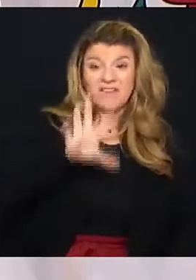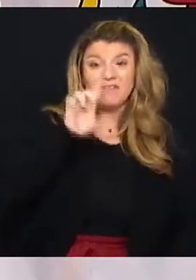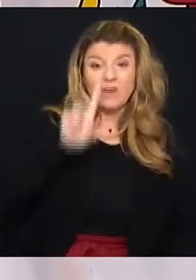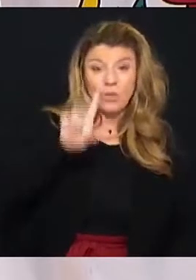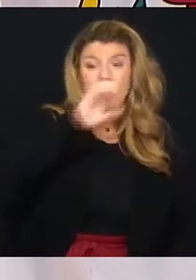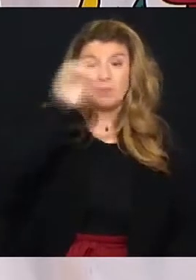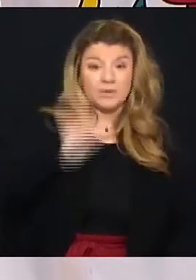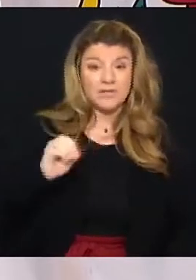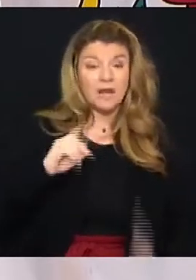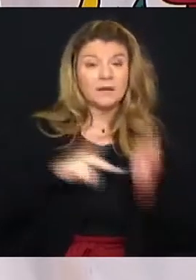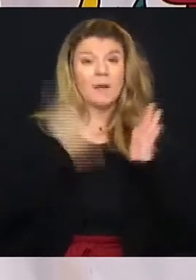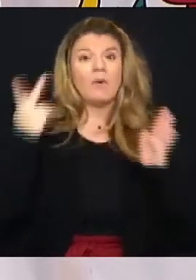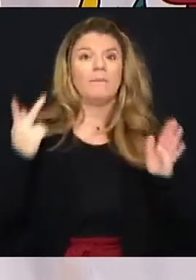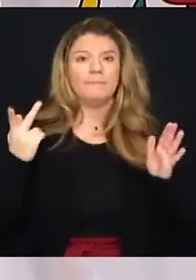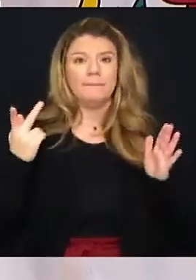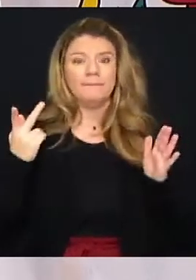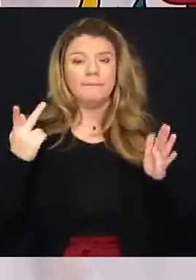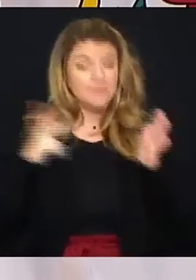51%.